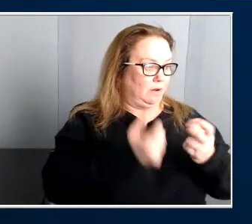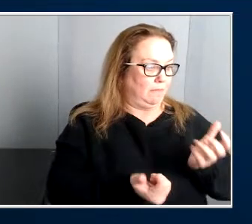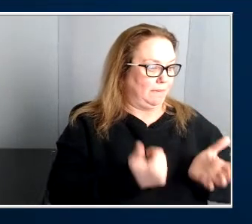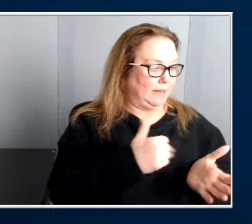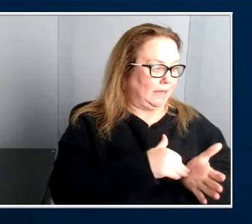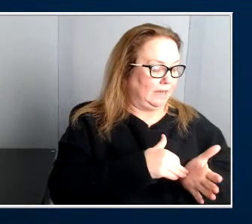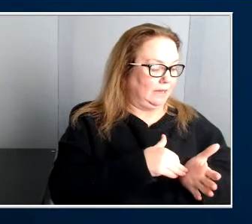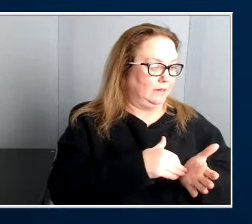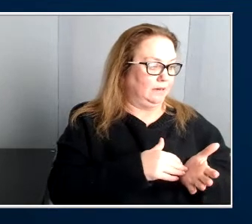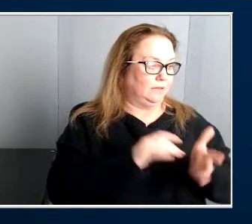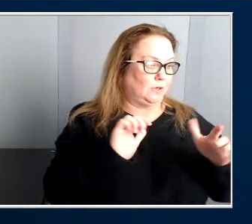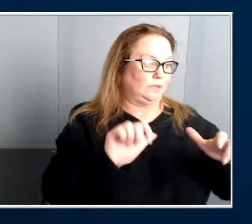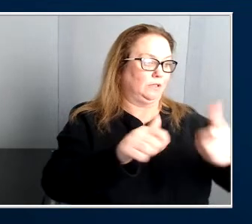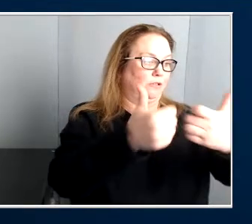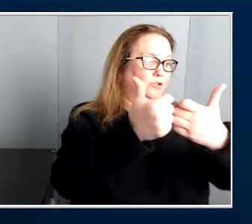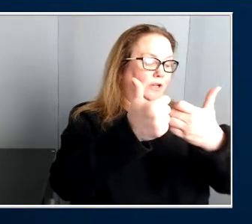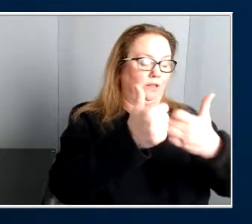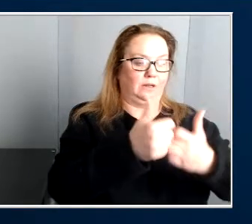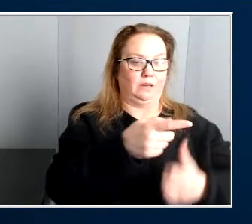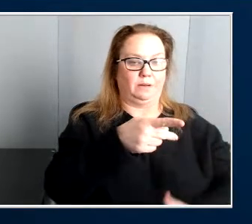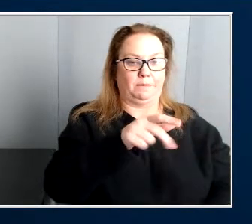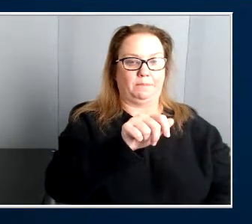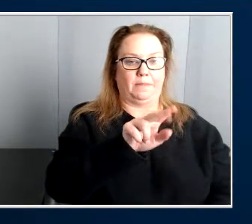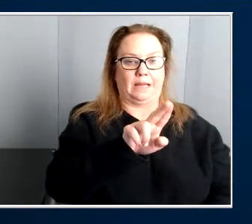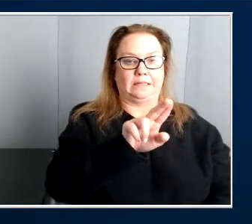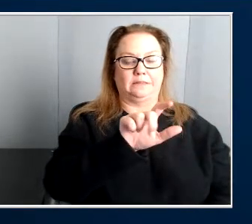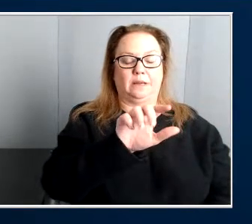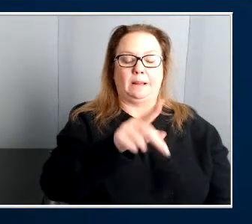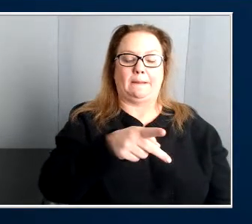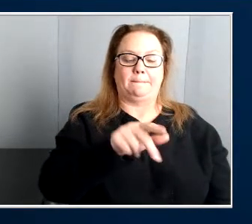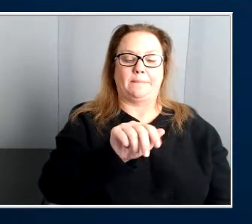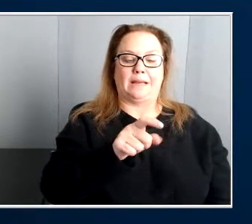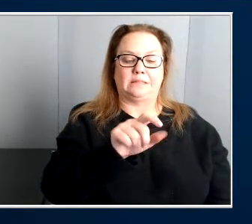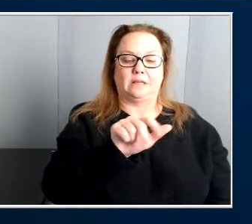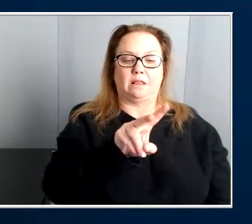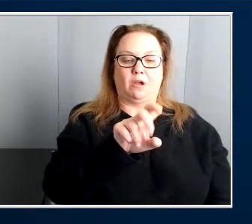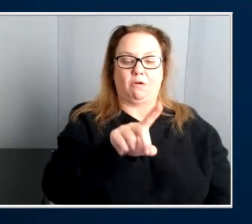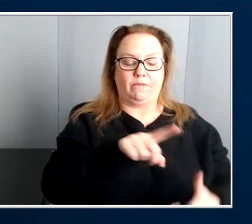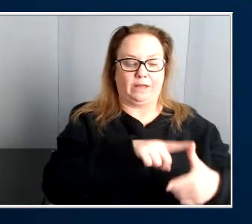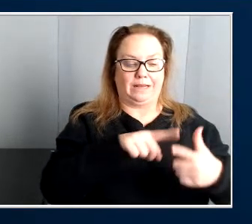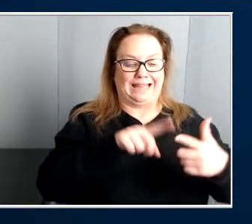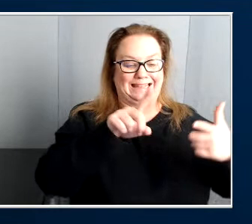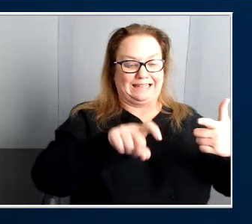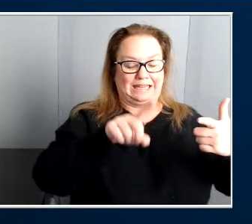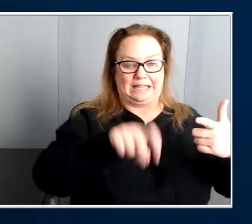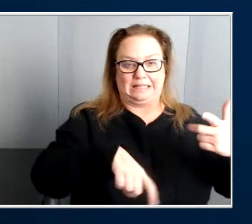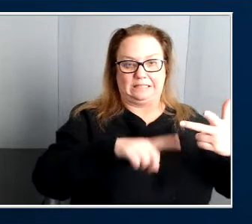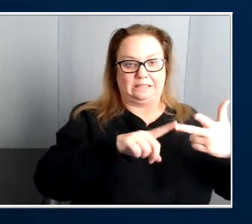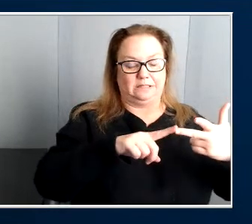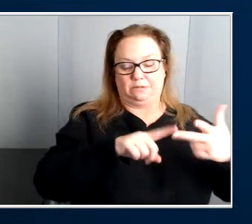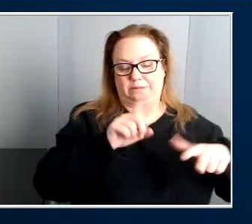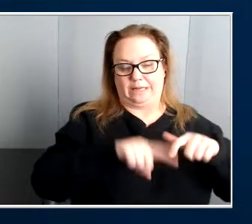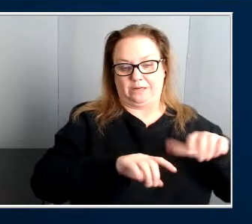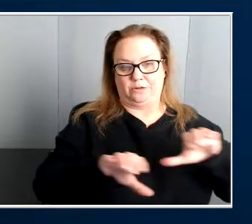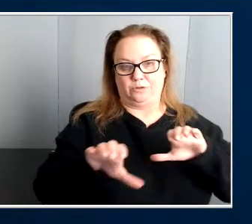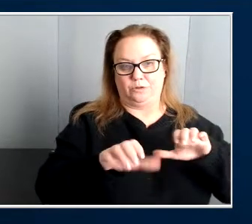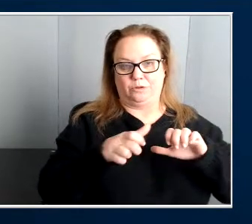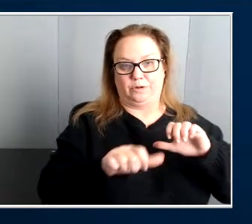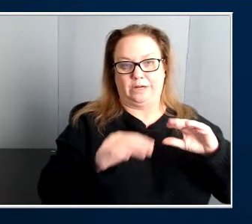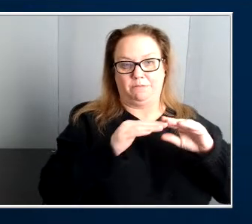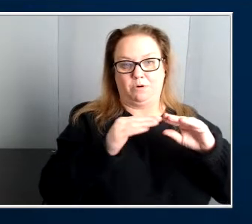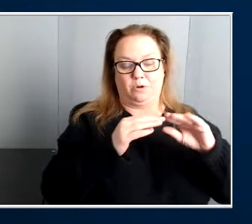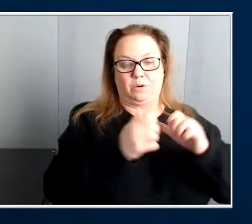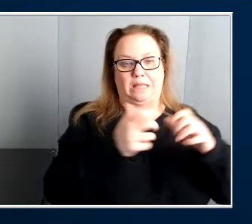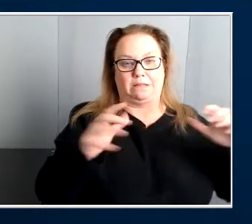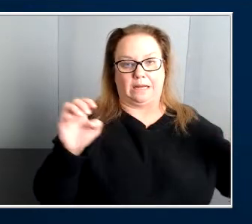a challenge. Paxlovid, the tests, the things we've been able to get for patients, we won't be able to do that going forward without that public health emergency. And the amazing